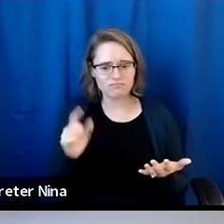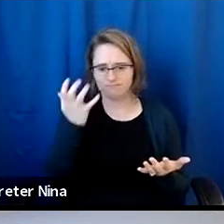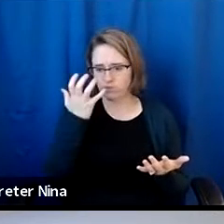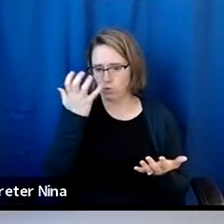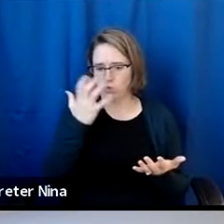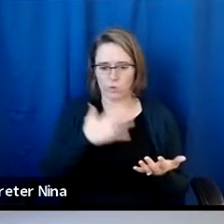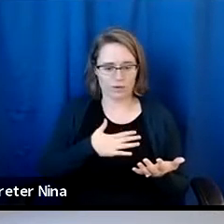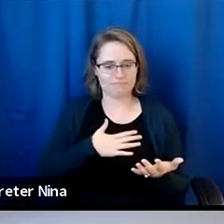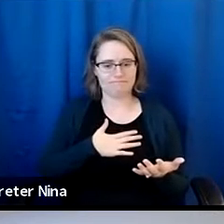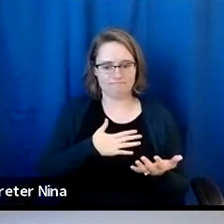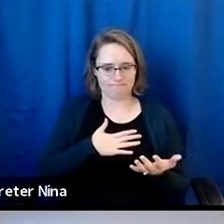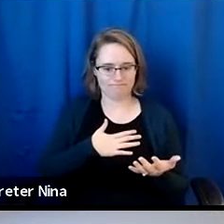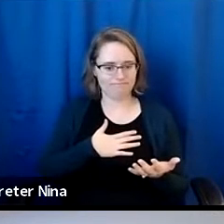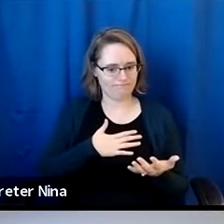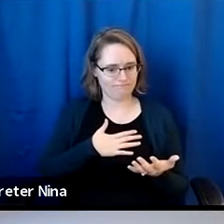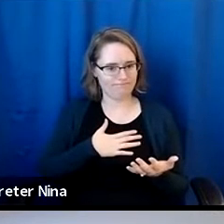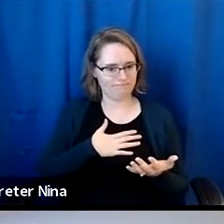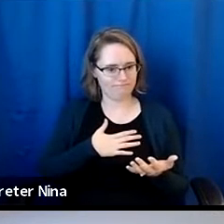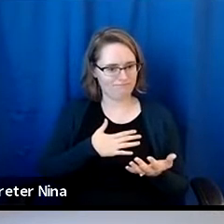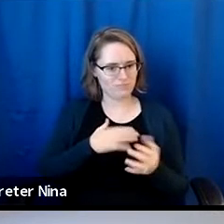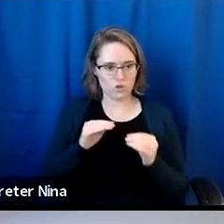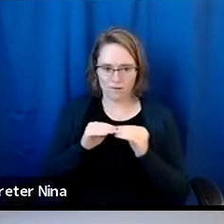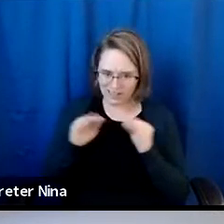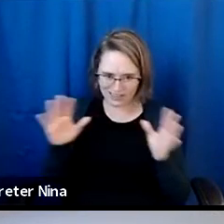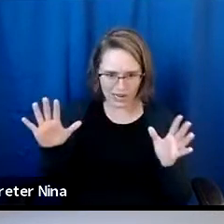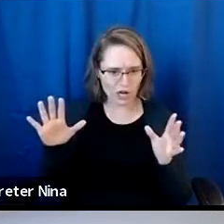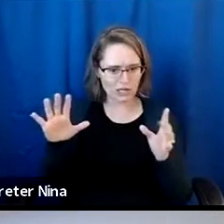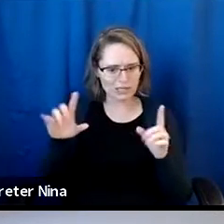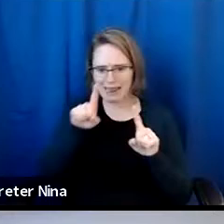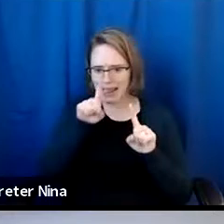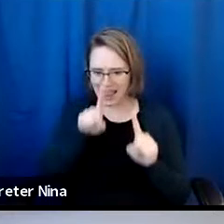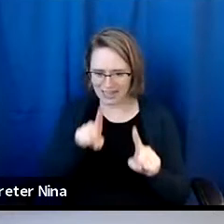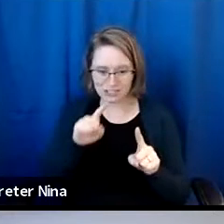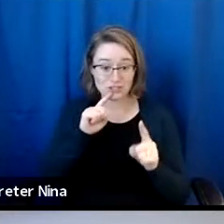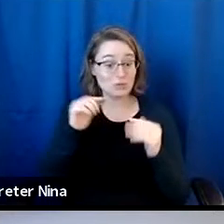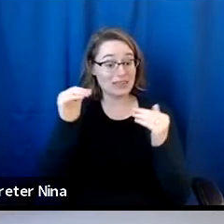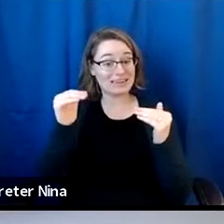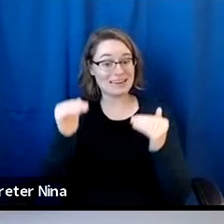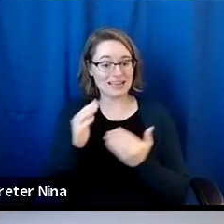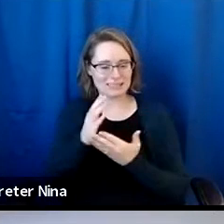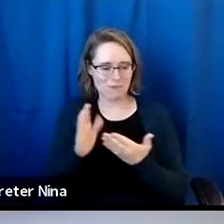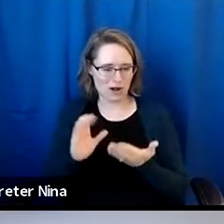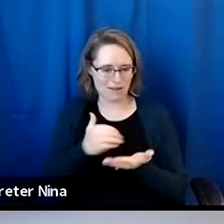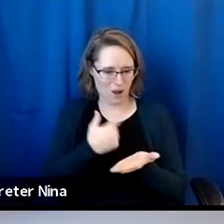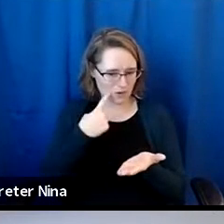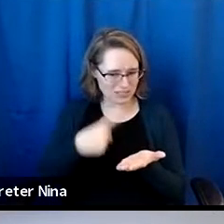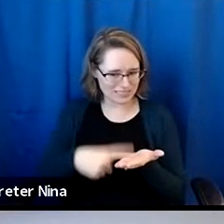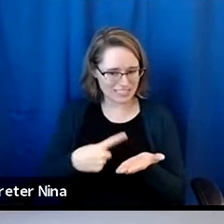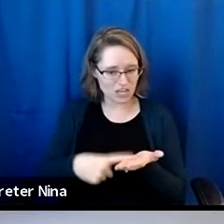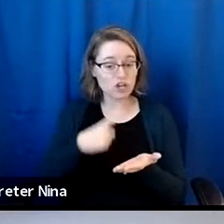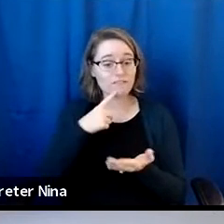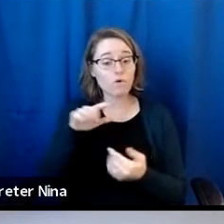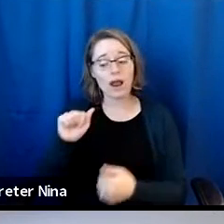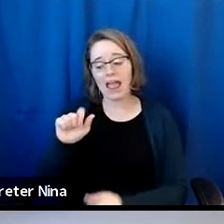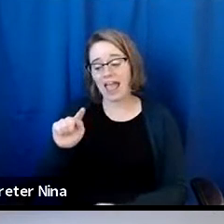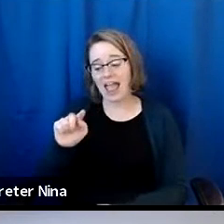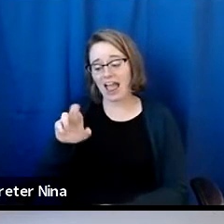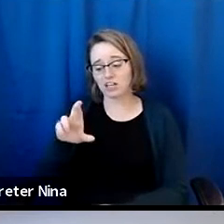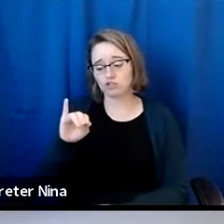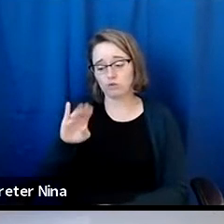spoken really well into this next part of the discussion around attributes